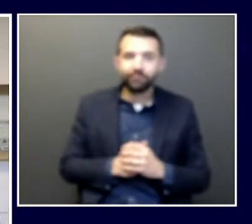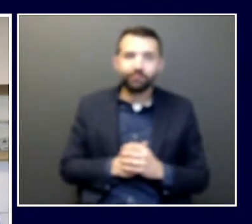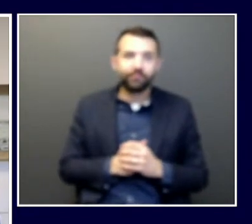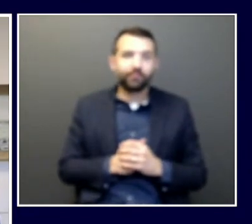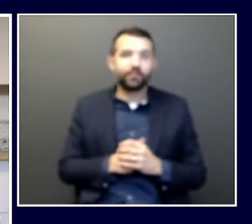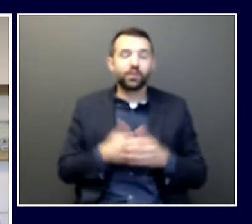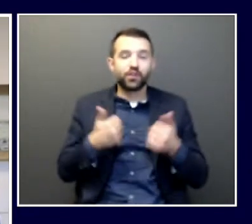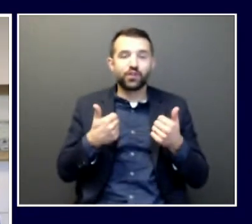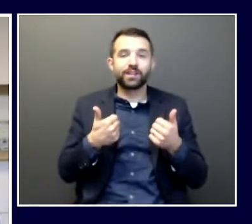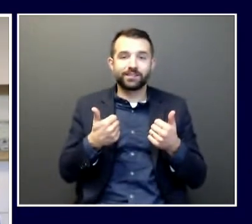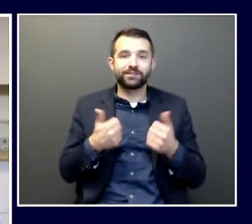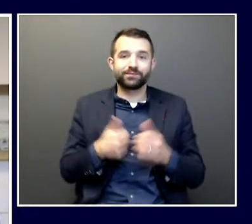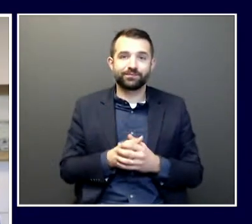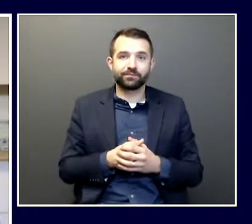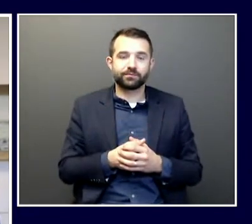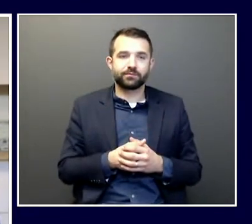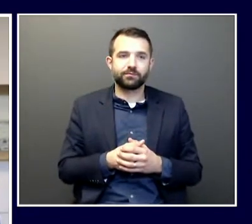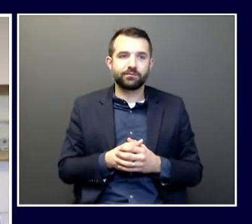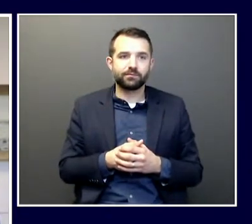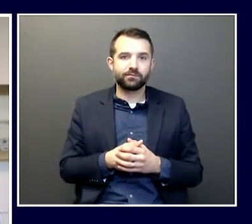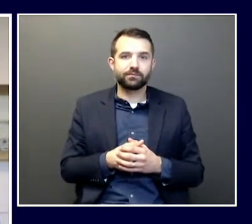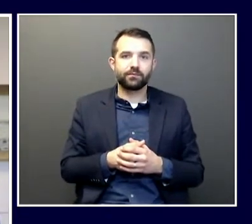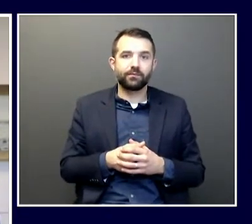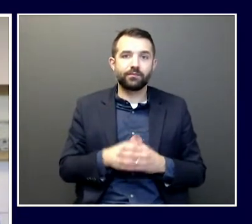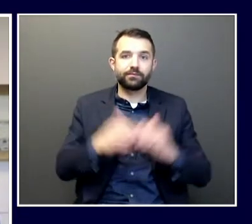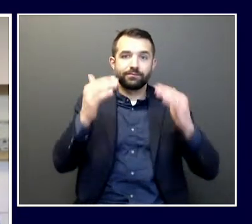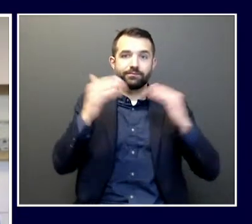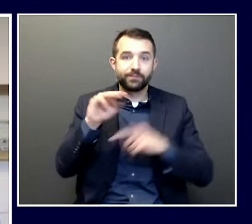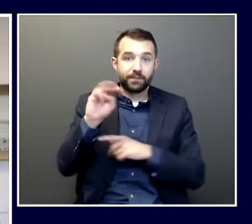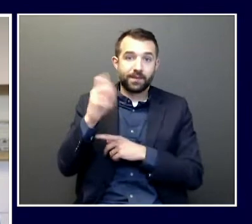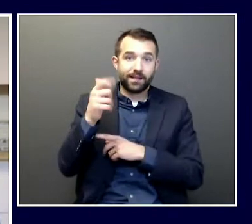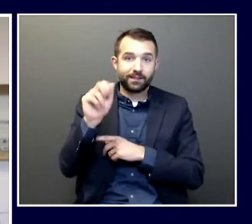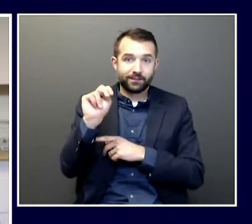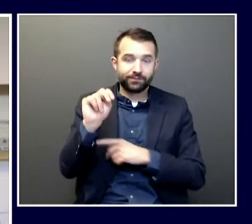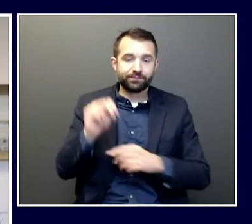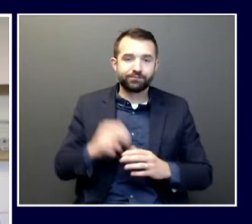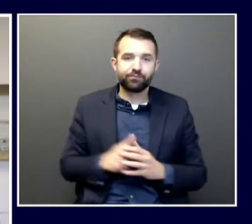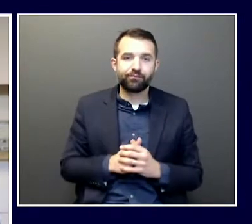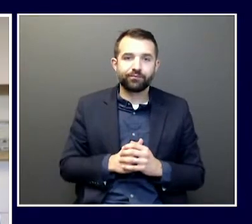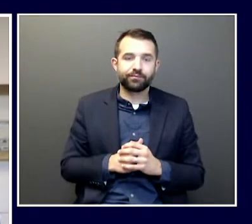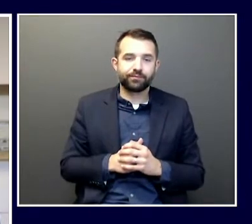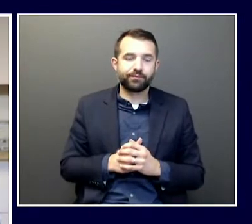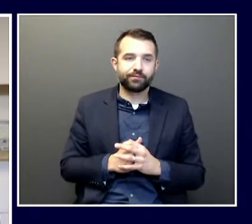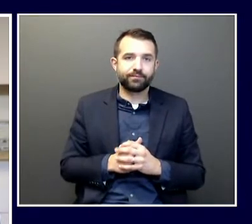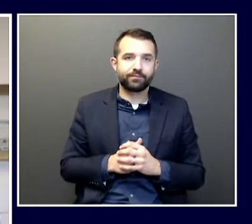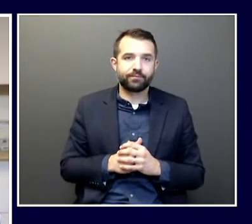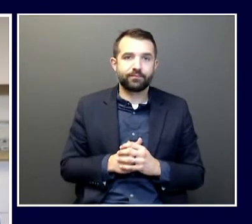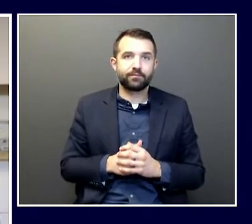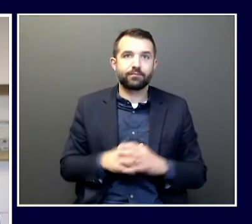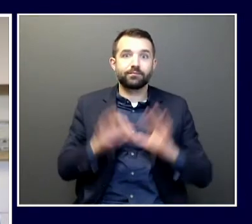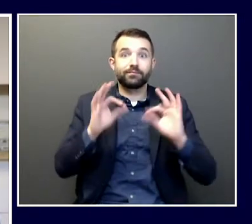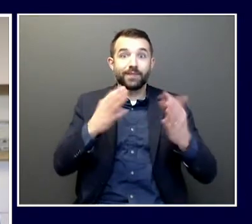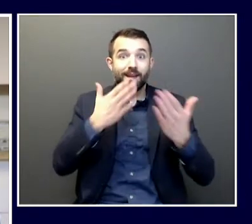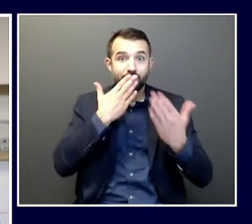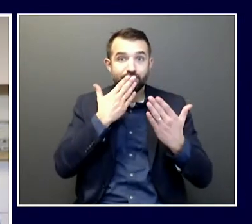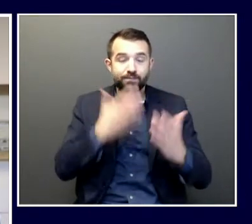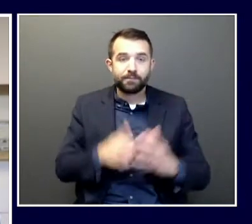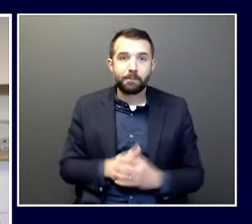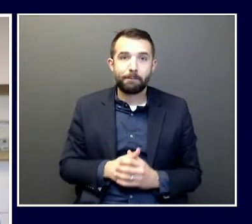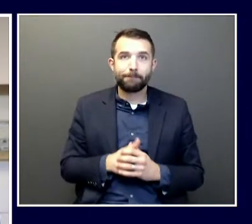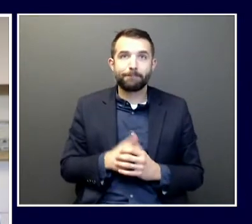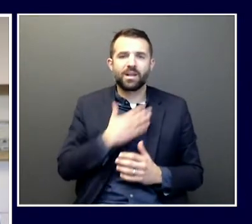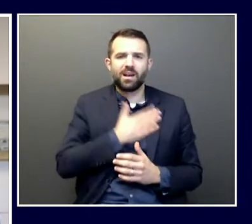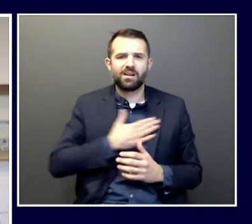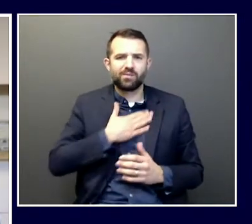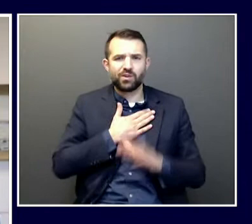Amy. Megan, over at WMTW, over to you. Thanks for taking our questions. This is sort of like